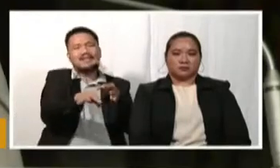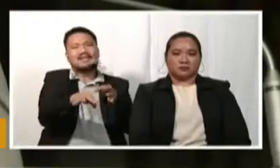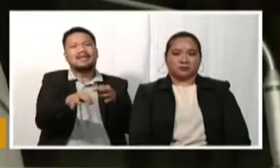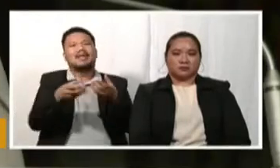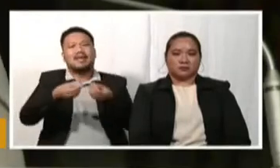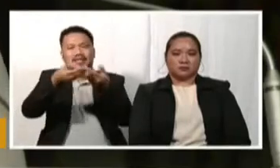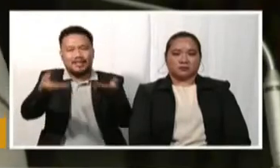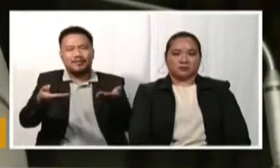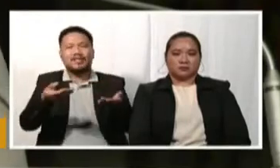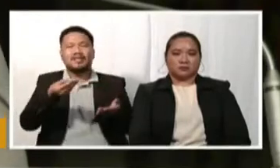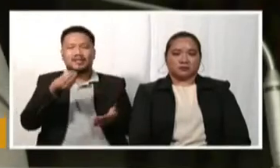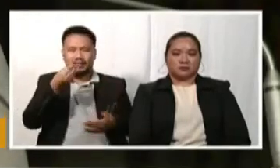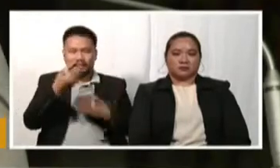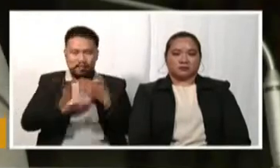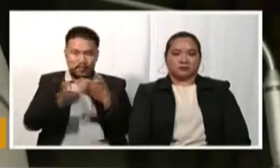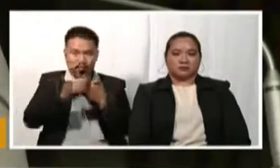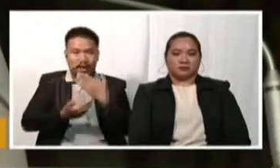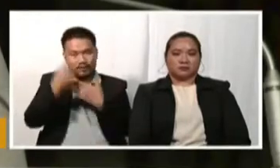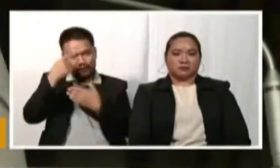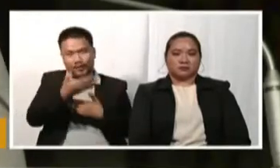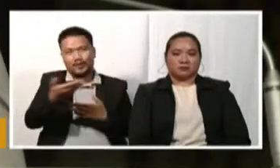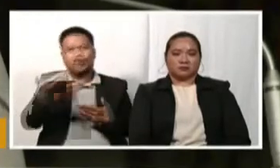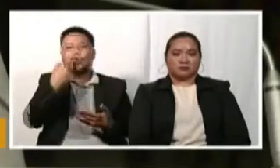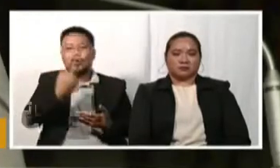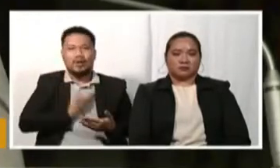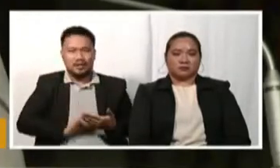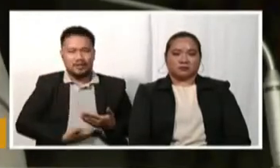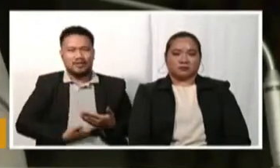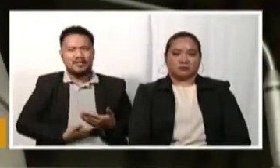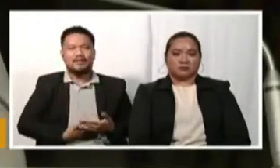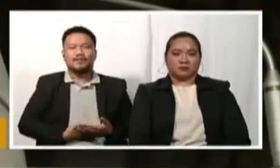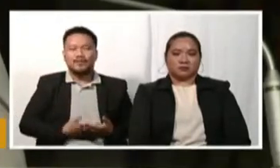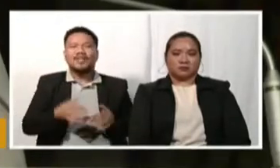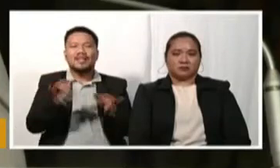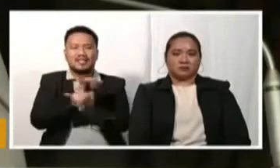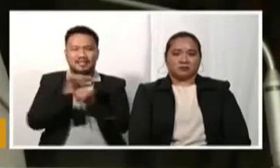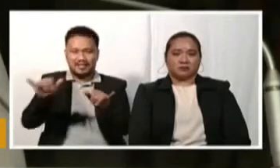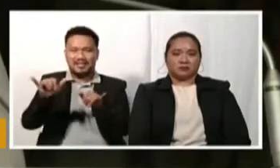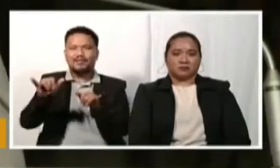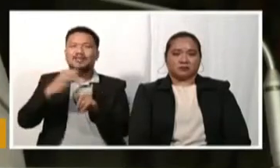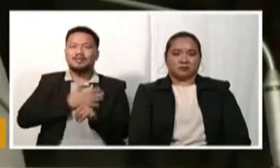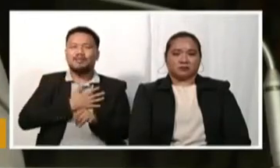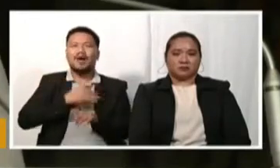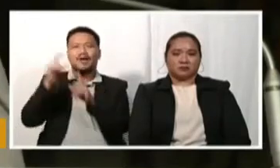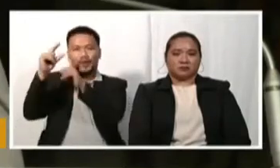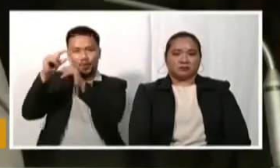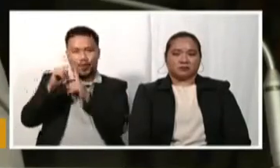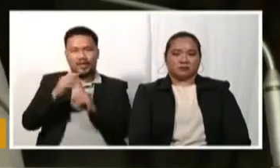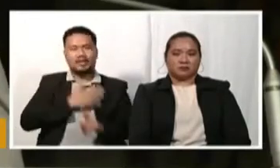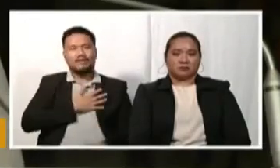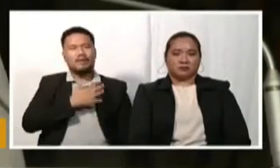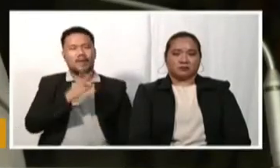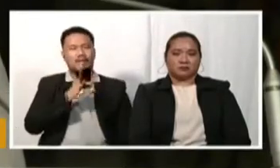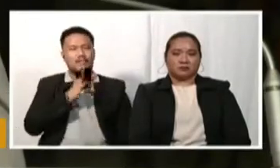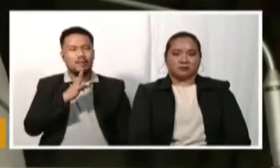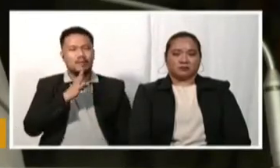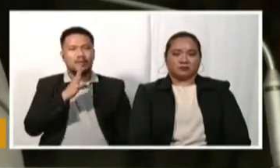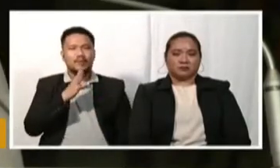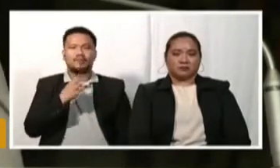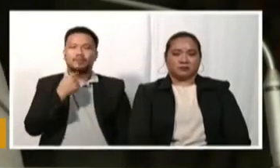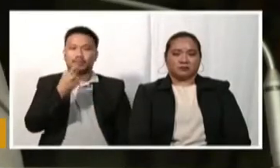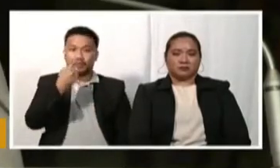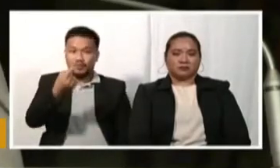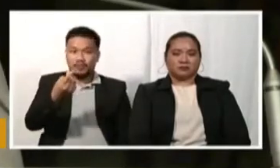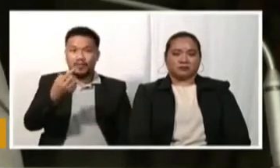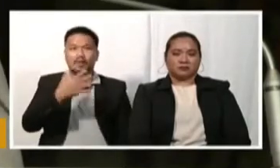eats, so shall my word be that goes forth from my mouth.